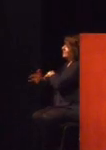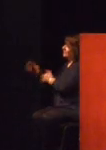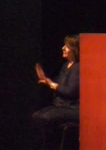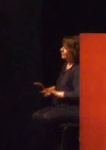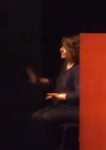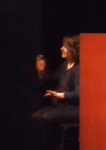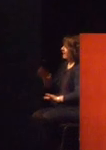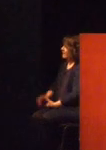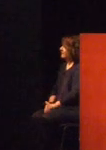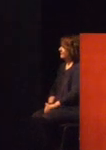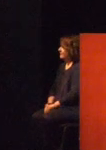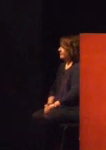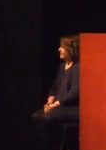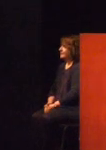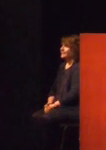them on campus.